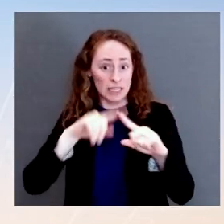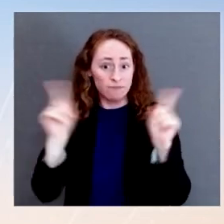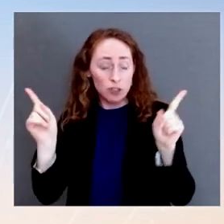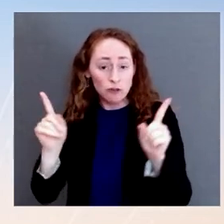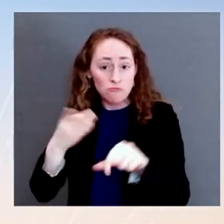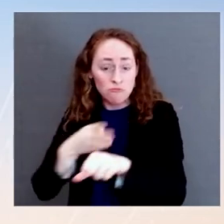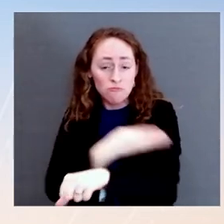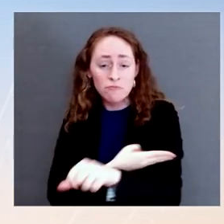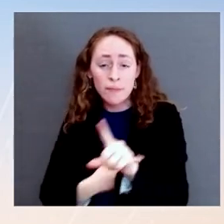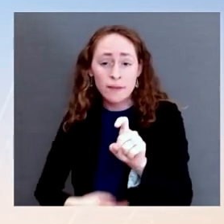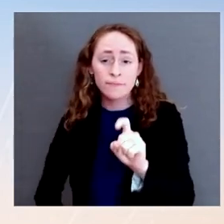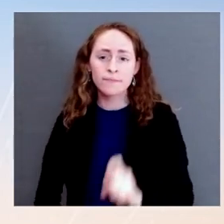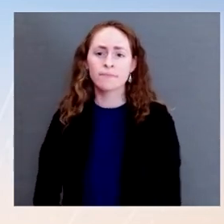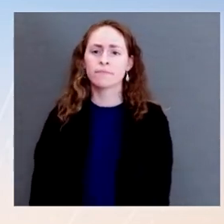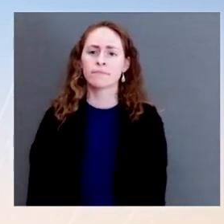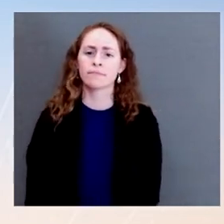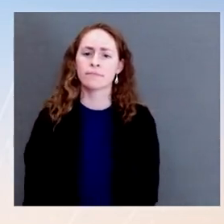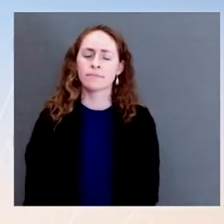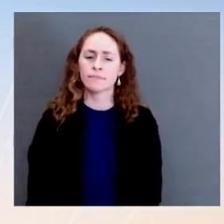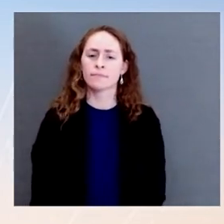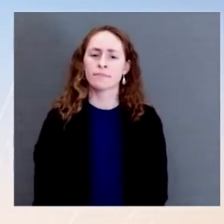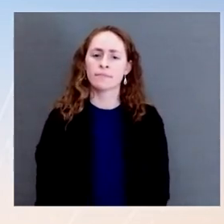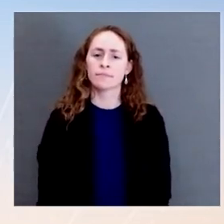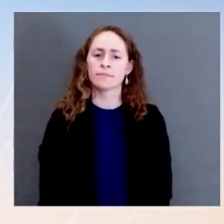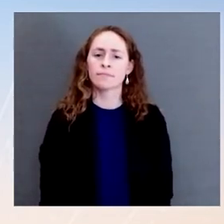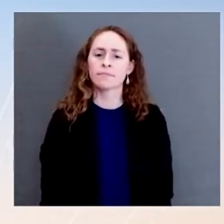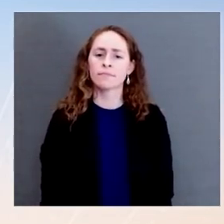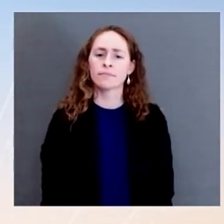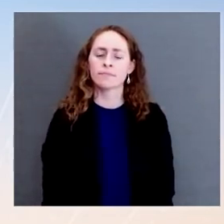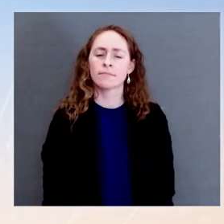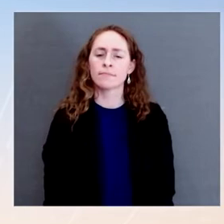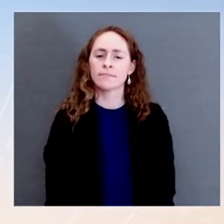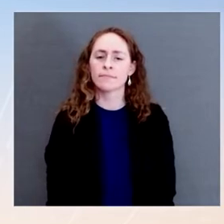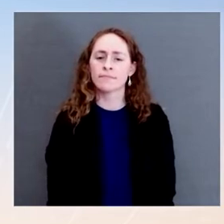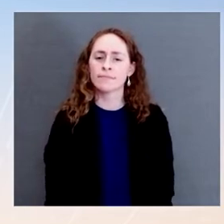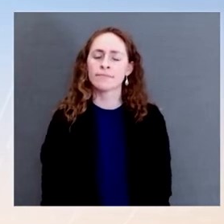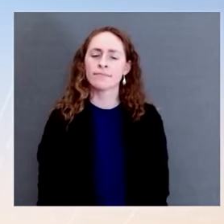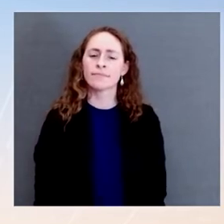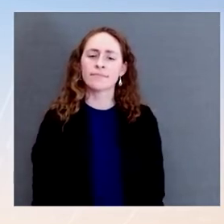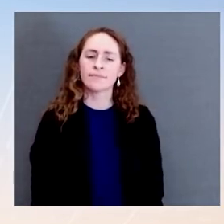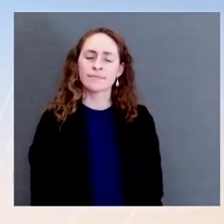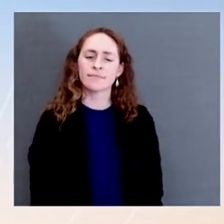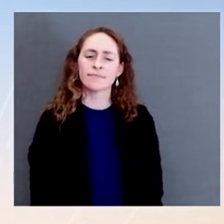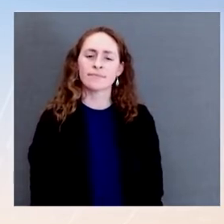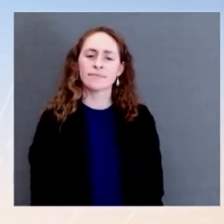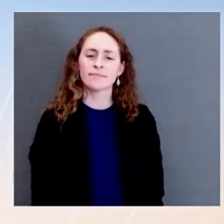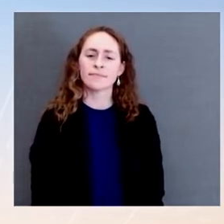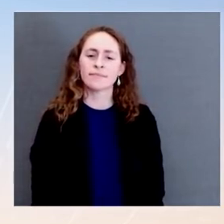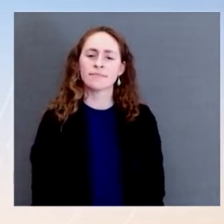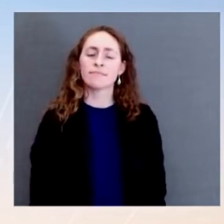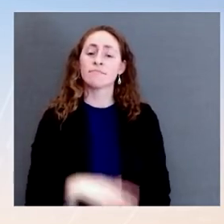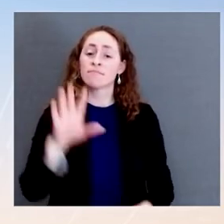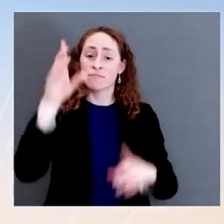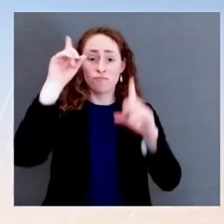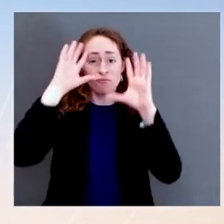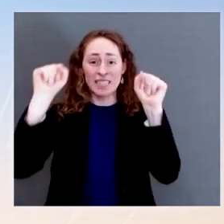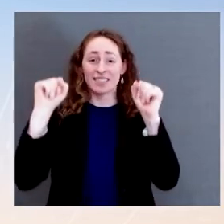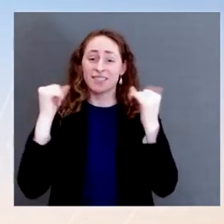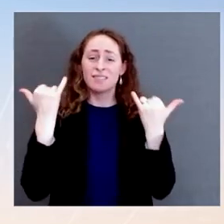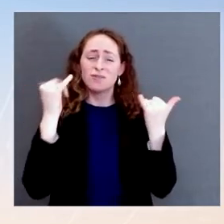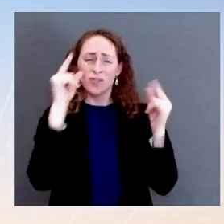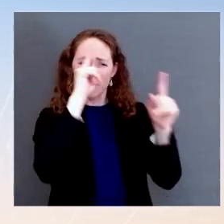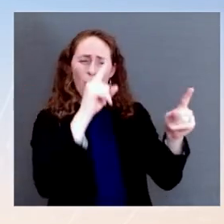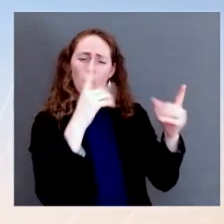relationship. But certainly that means that we can raise concerns where we have them, specifically about areas like